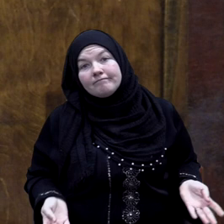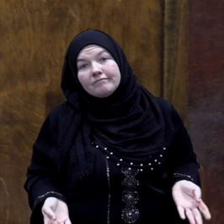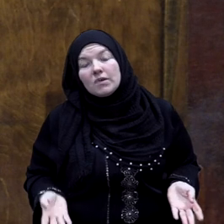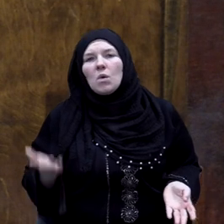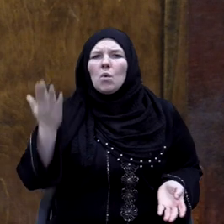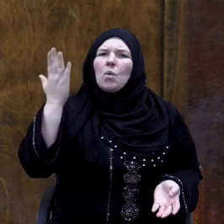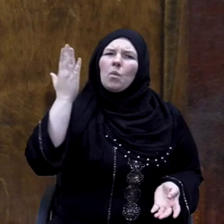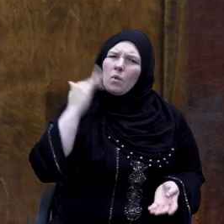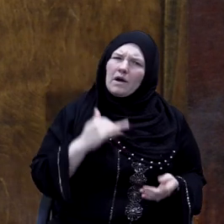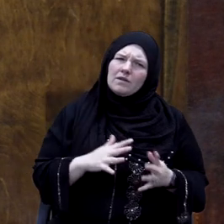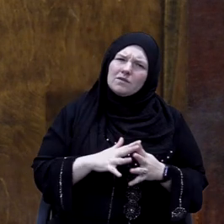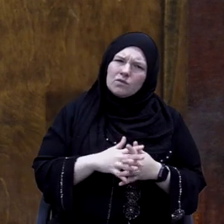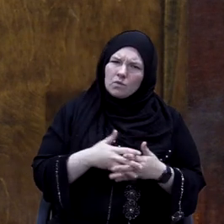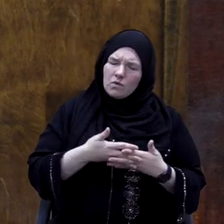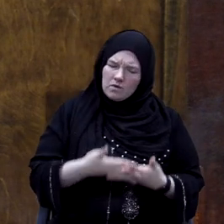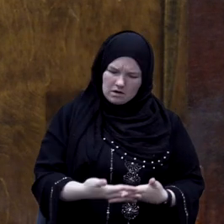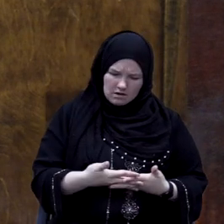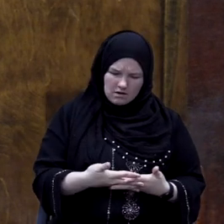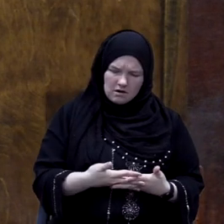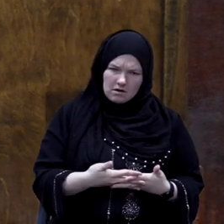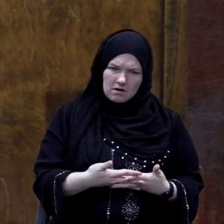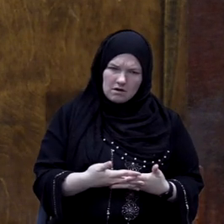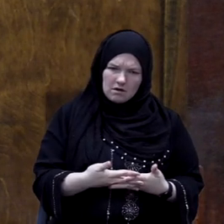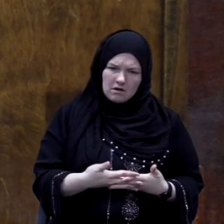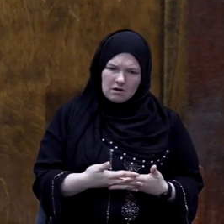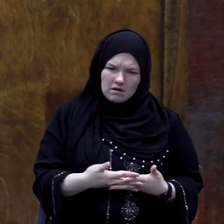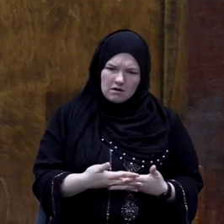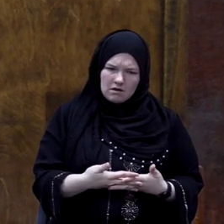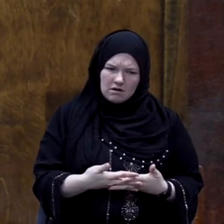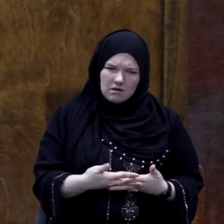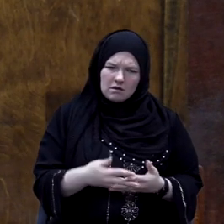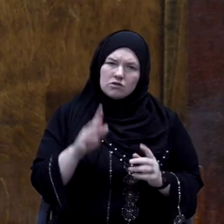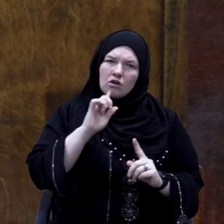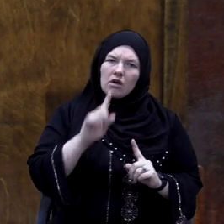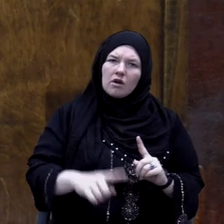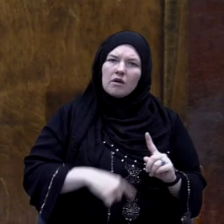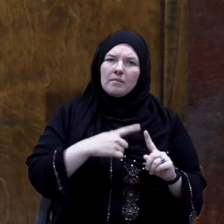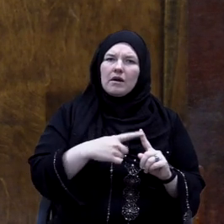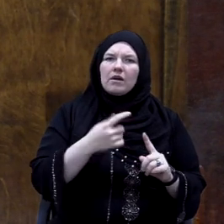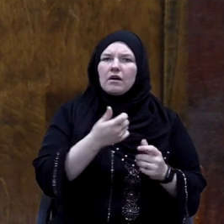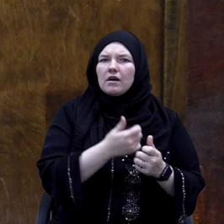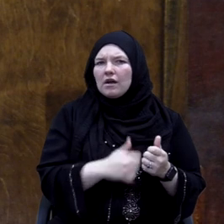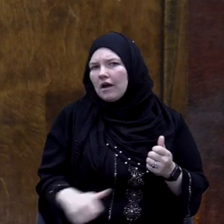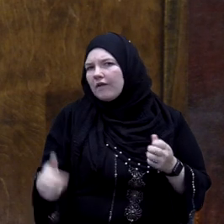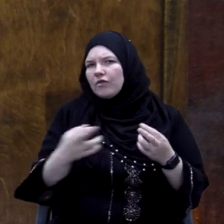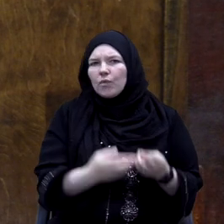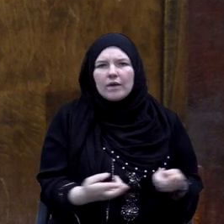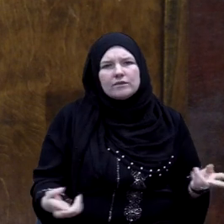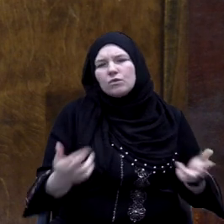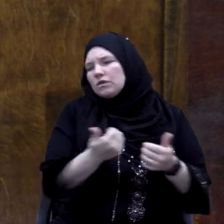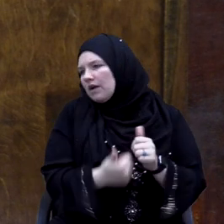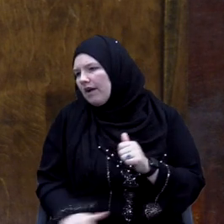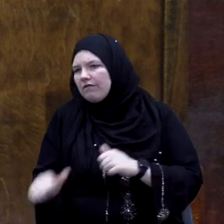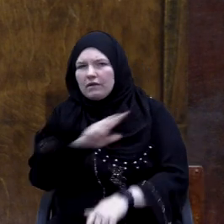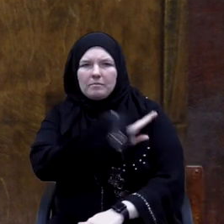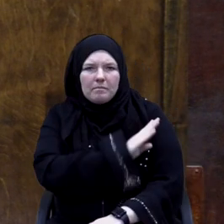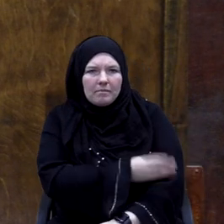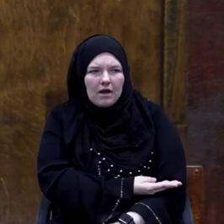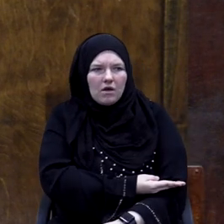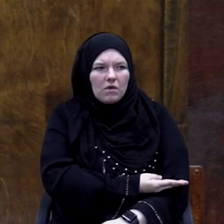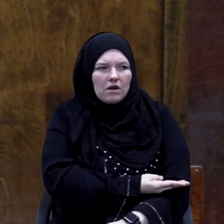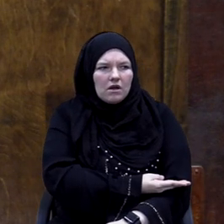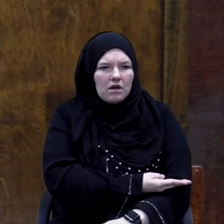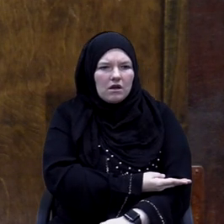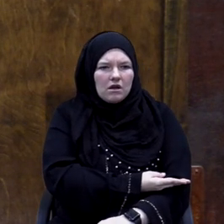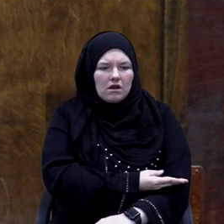Why does the Quran extract completely every resource and every power from the hands